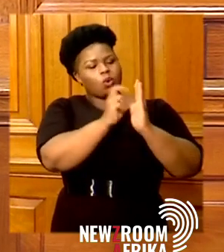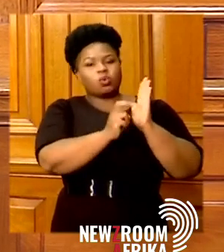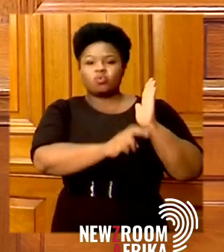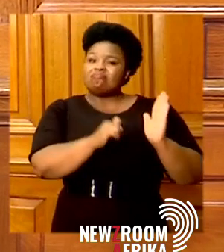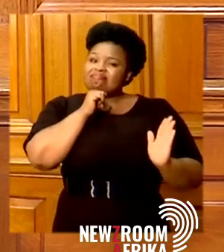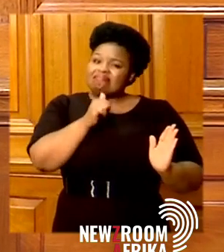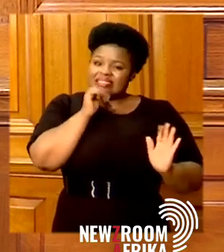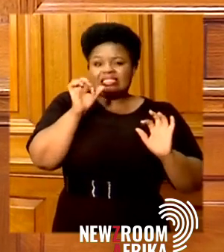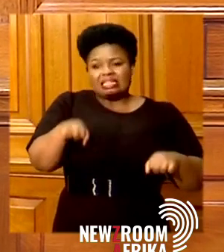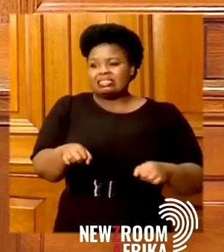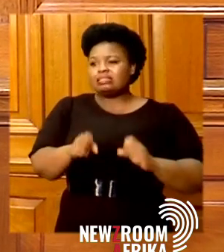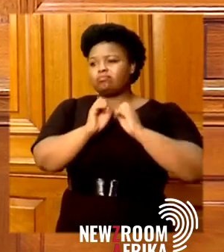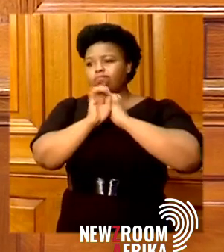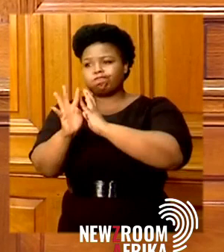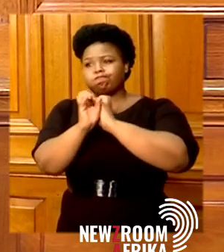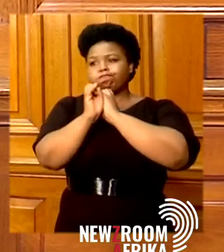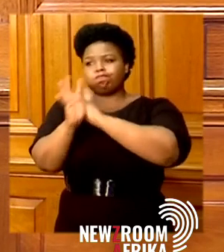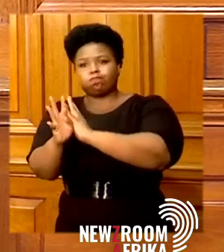people get vaccinated.